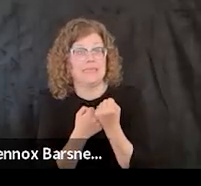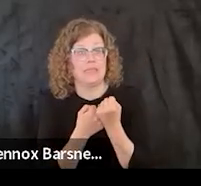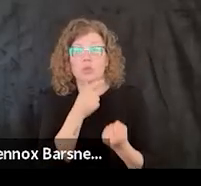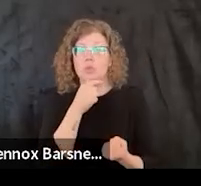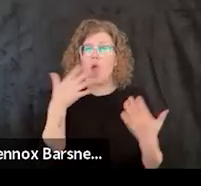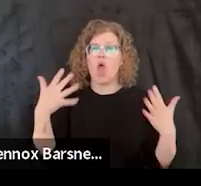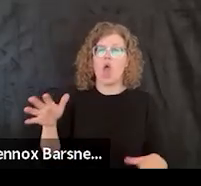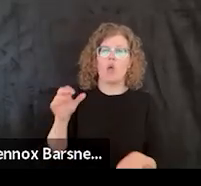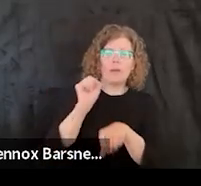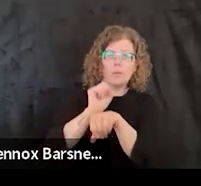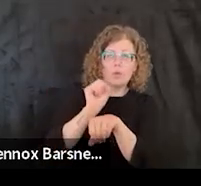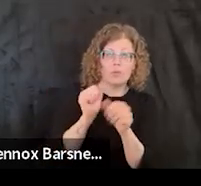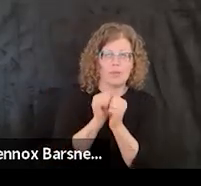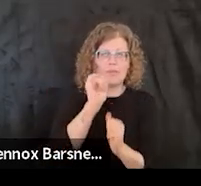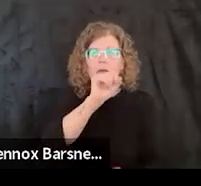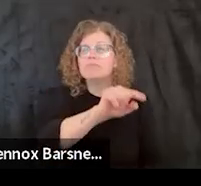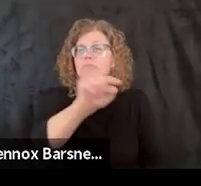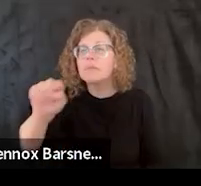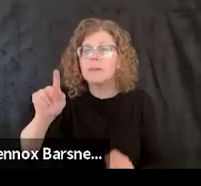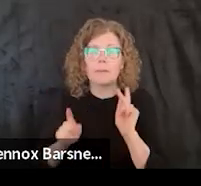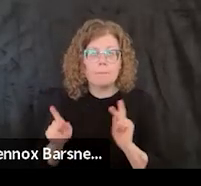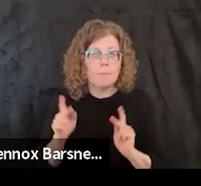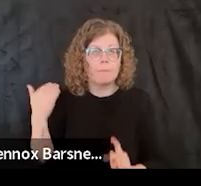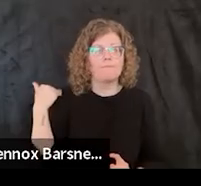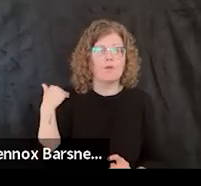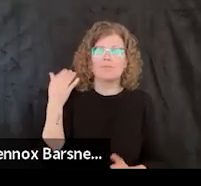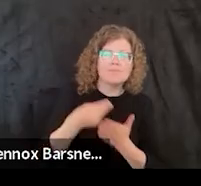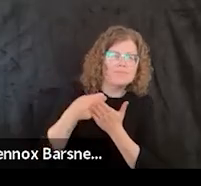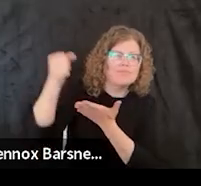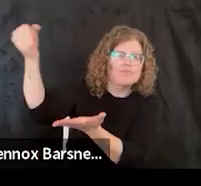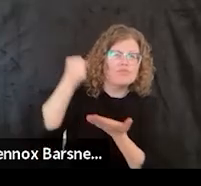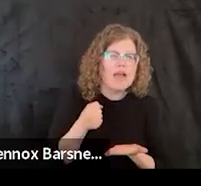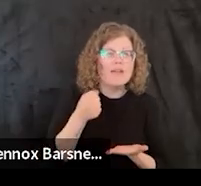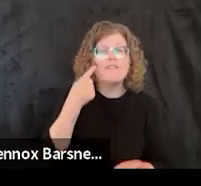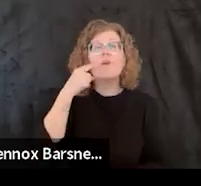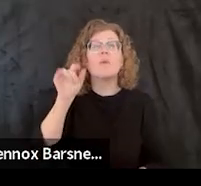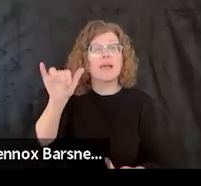or time-saving reasons, as opposed to accessibility-related reasons.